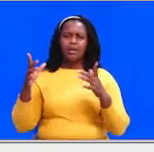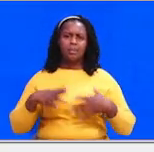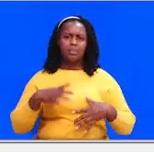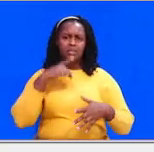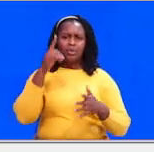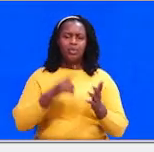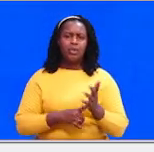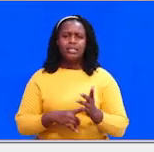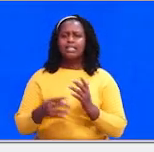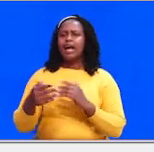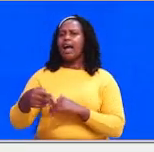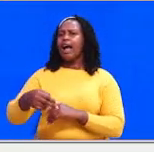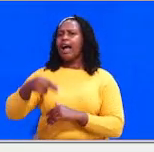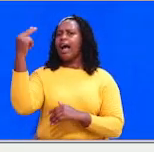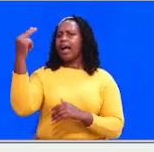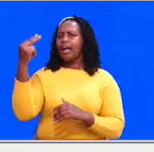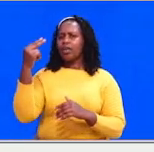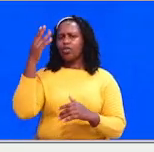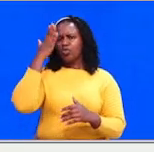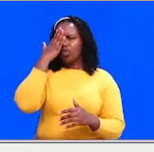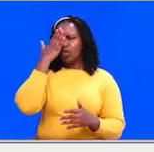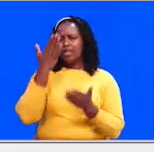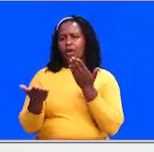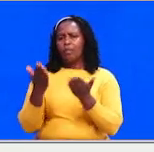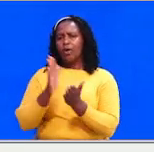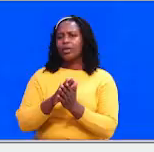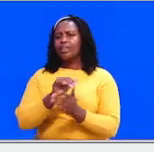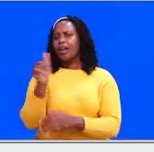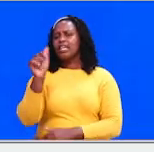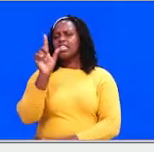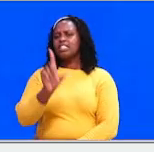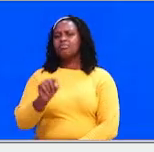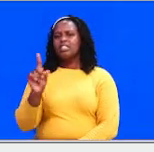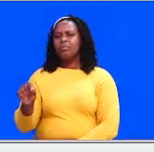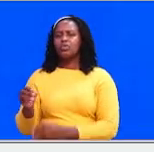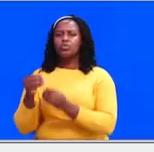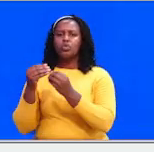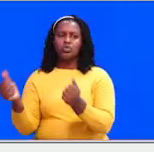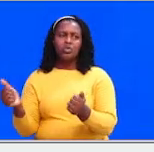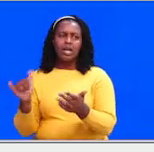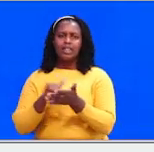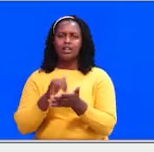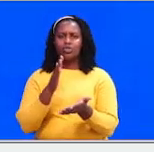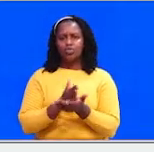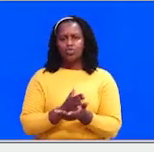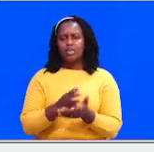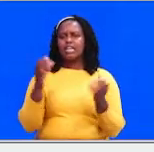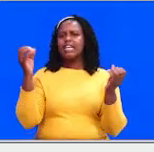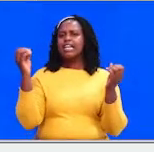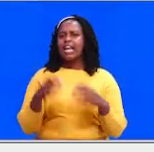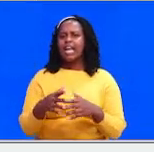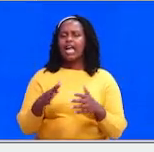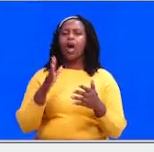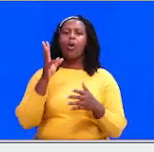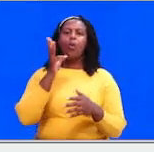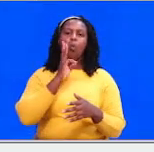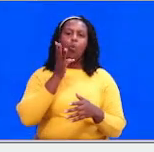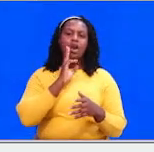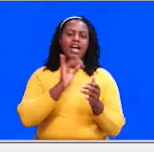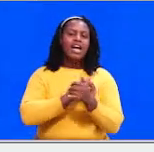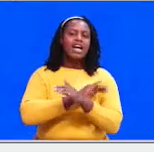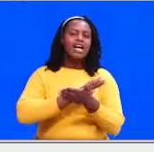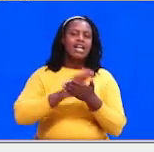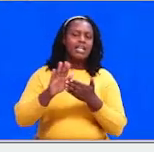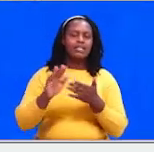high price because they are comparing to some other cheap solutions that don't necessarily give you clear, odorless water. So you're fighting